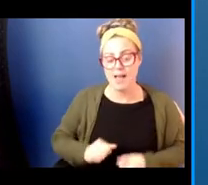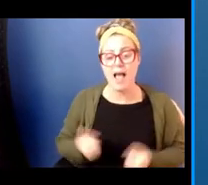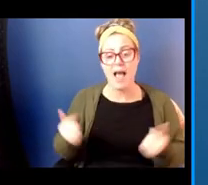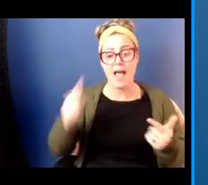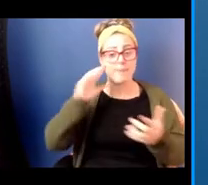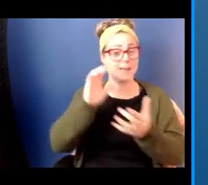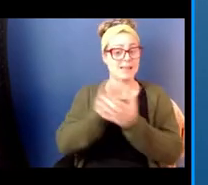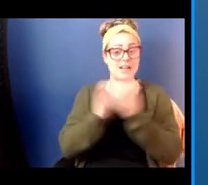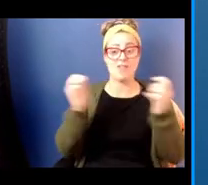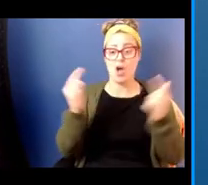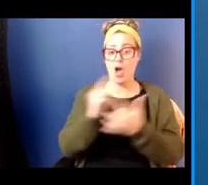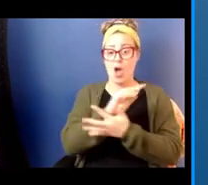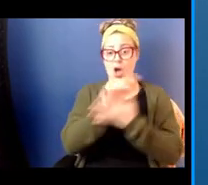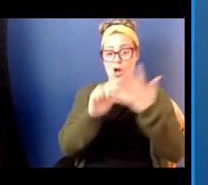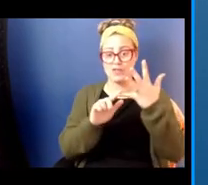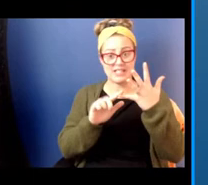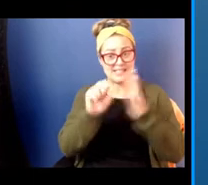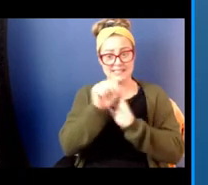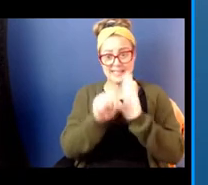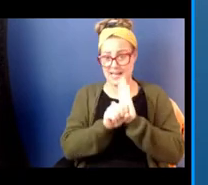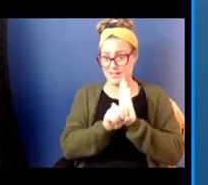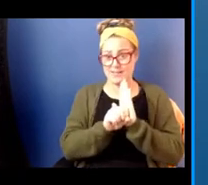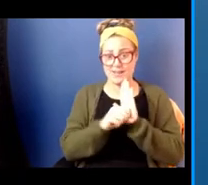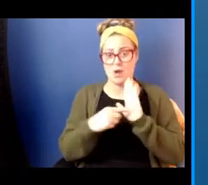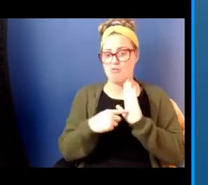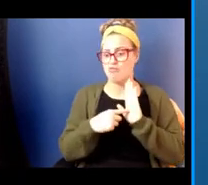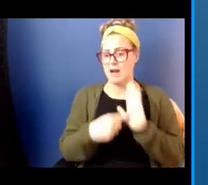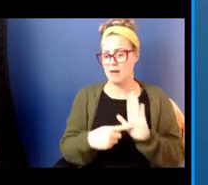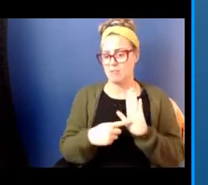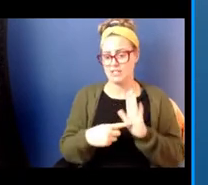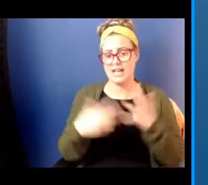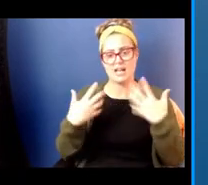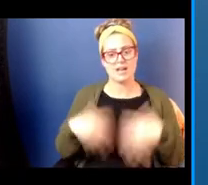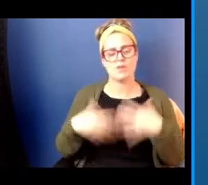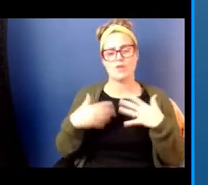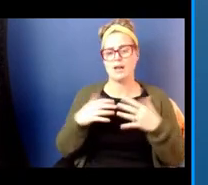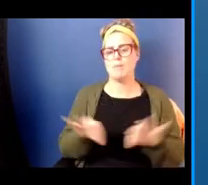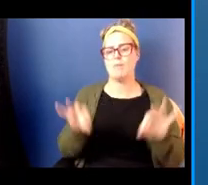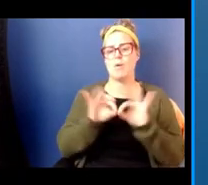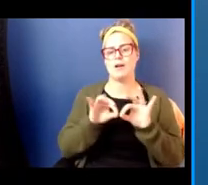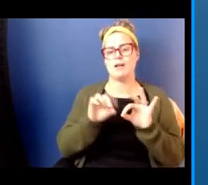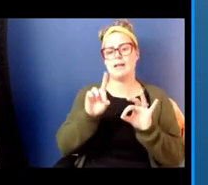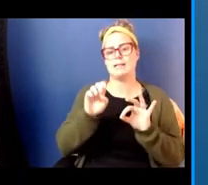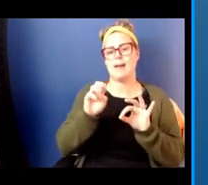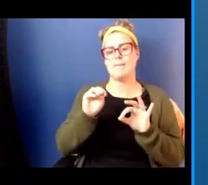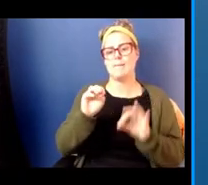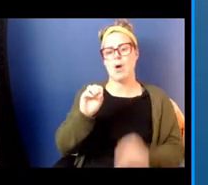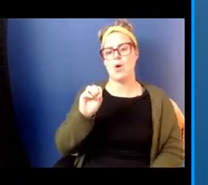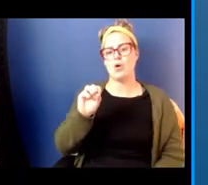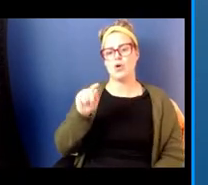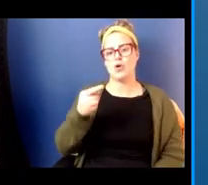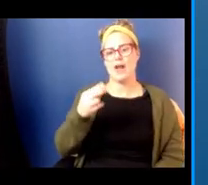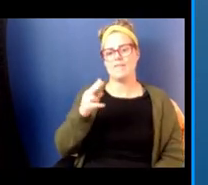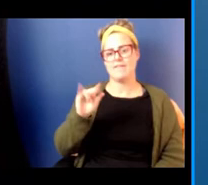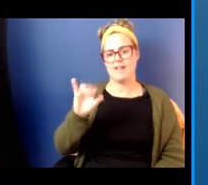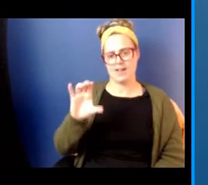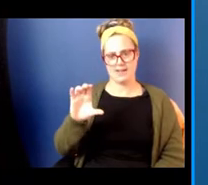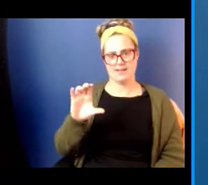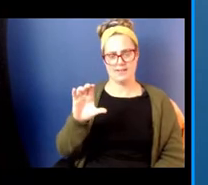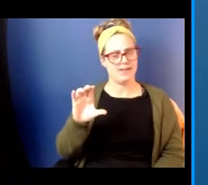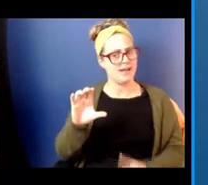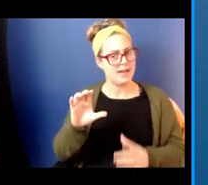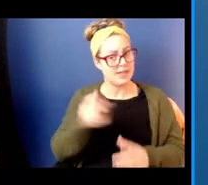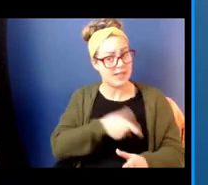represent an incredibly important demographic the the Latino voters in this country that proved